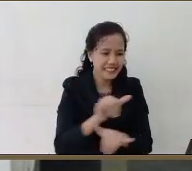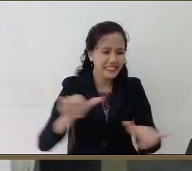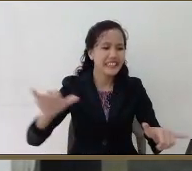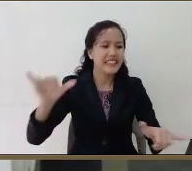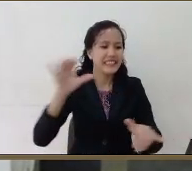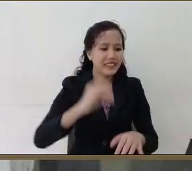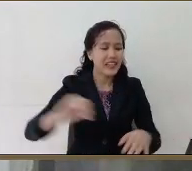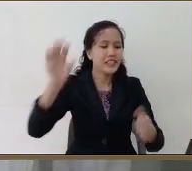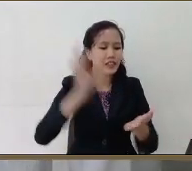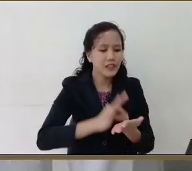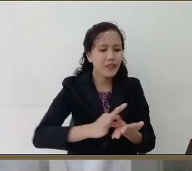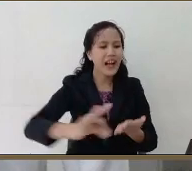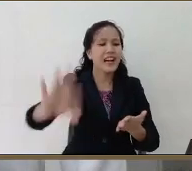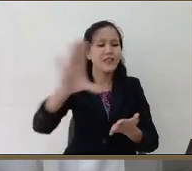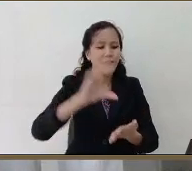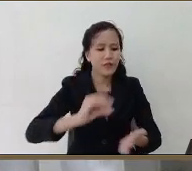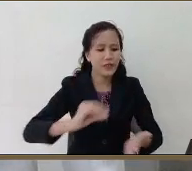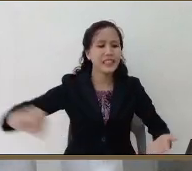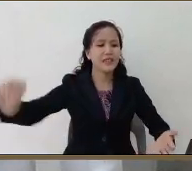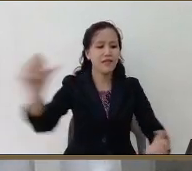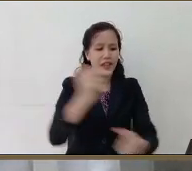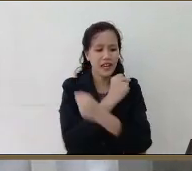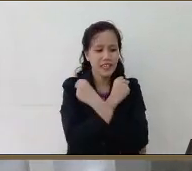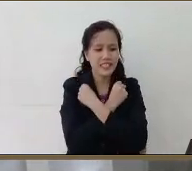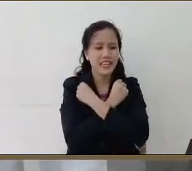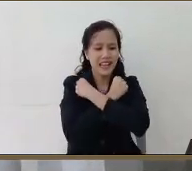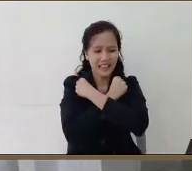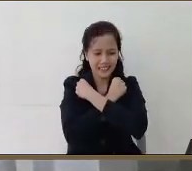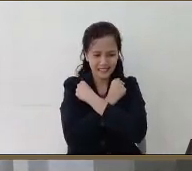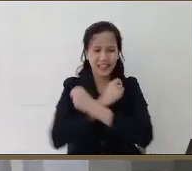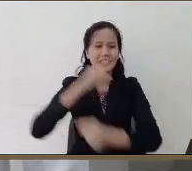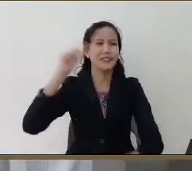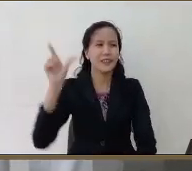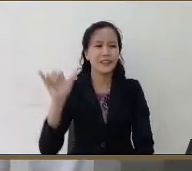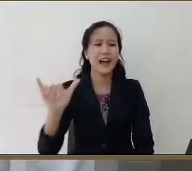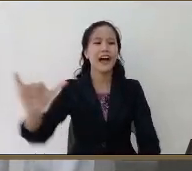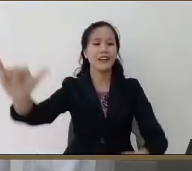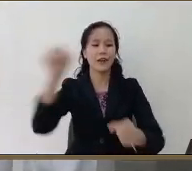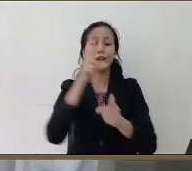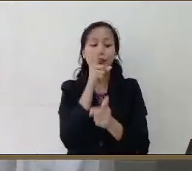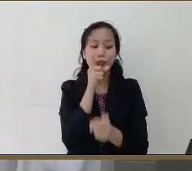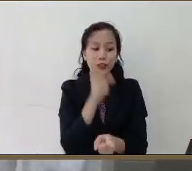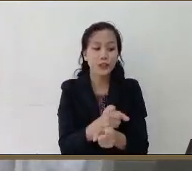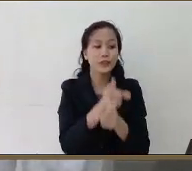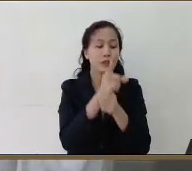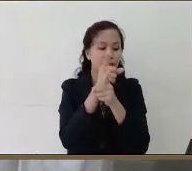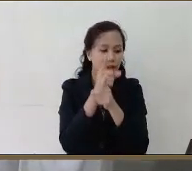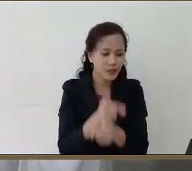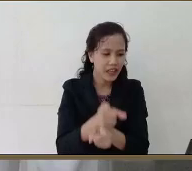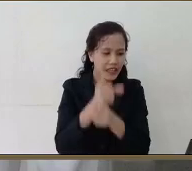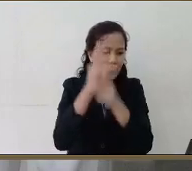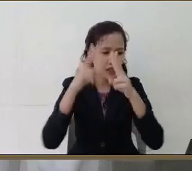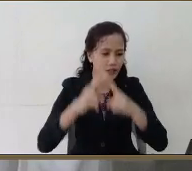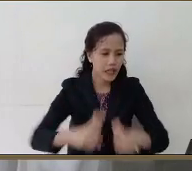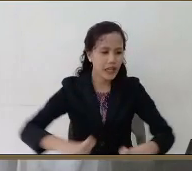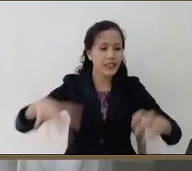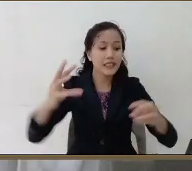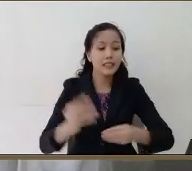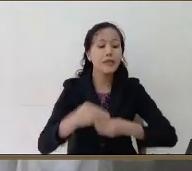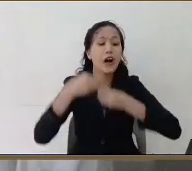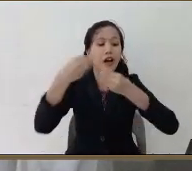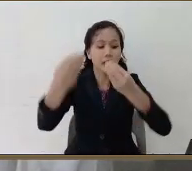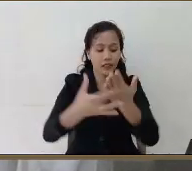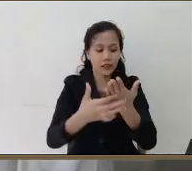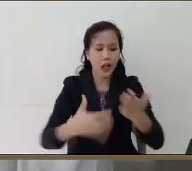same. For in him you find forgiveness and a love forever true. Though he shed